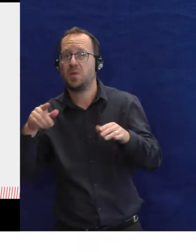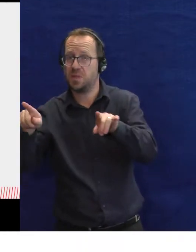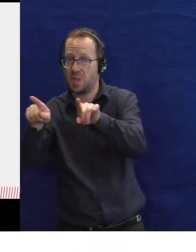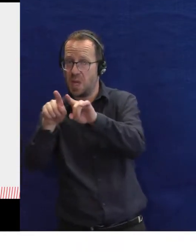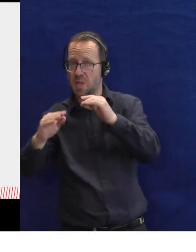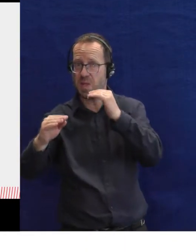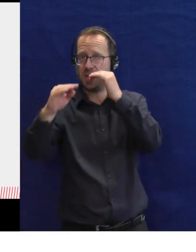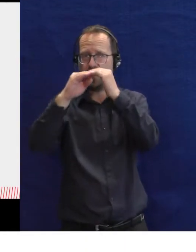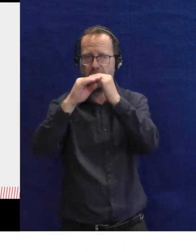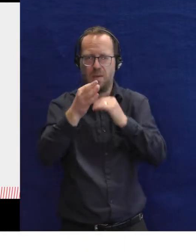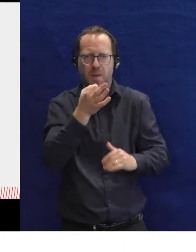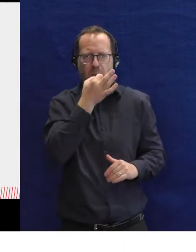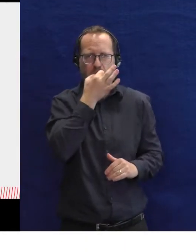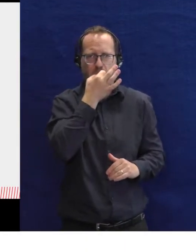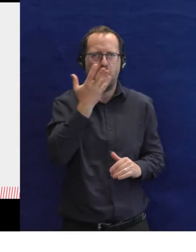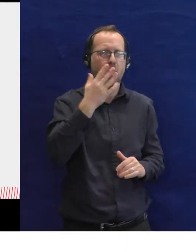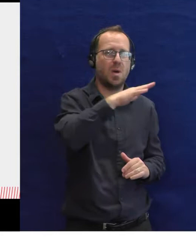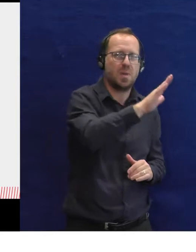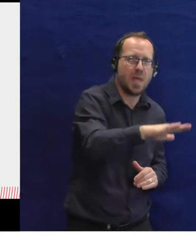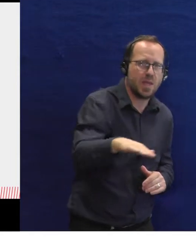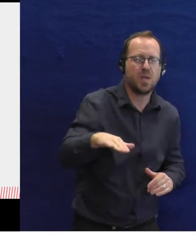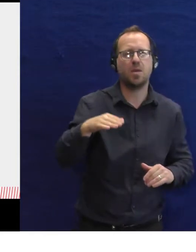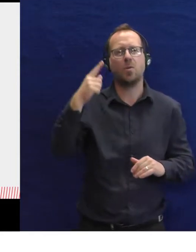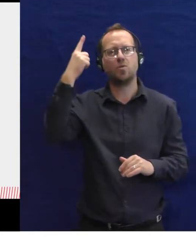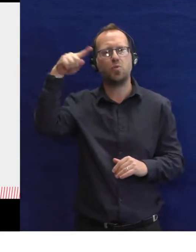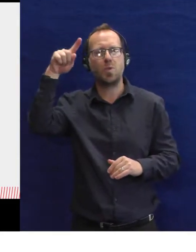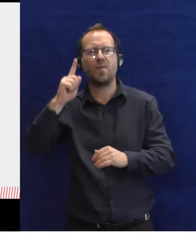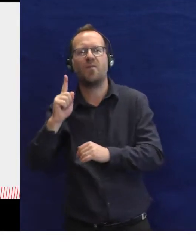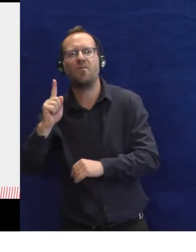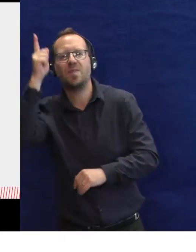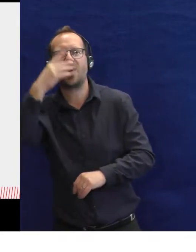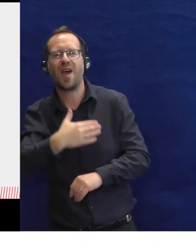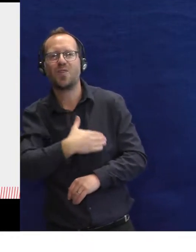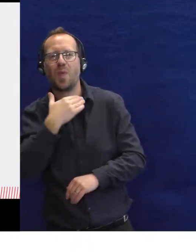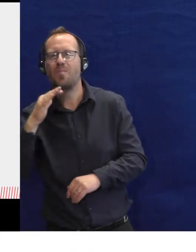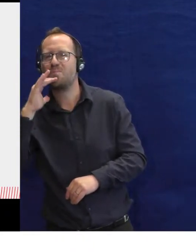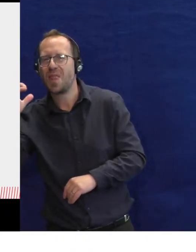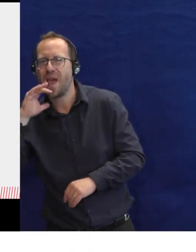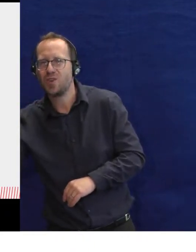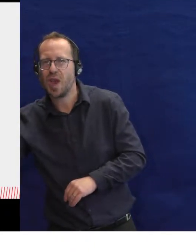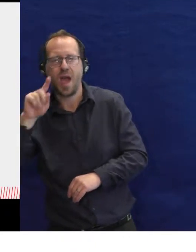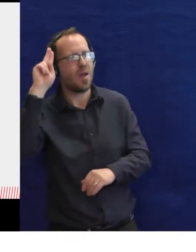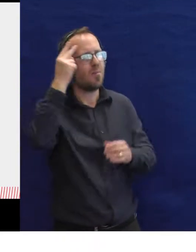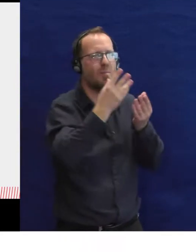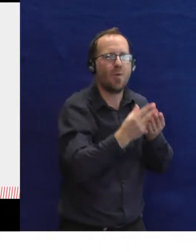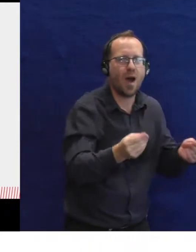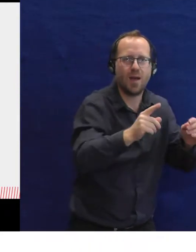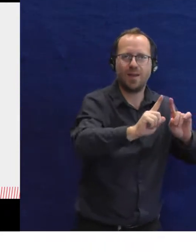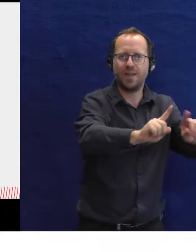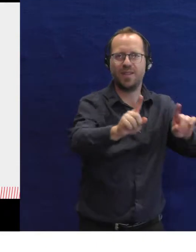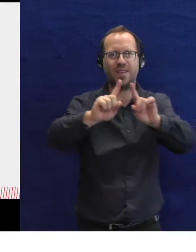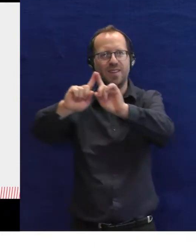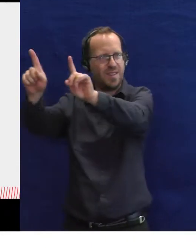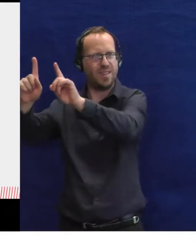same principles for creating educational content for university students. It doesn't work to create audio